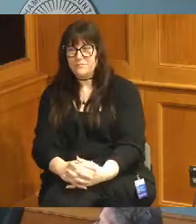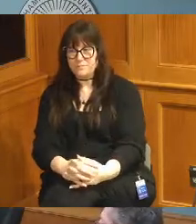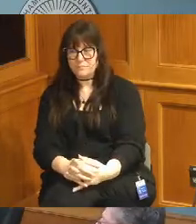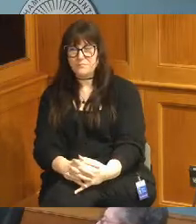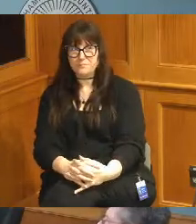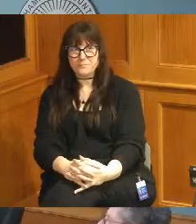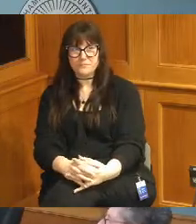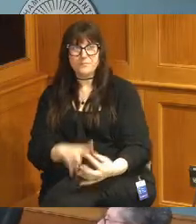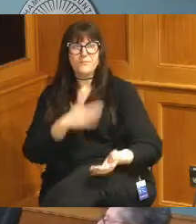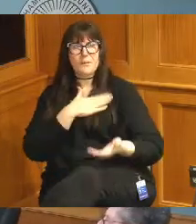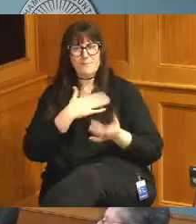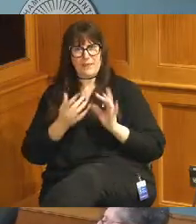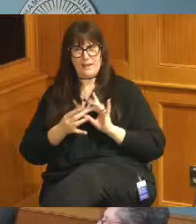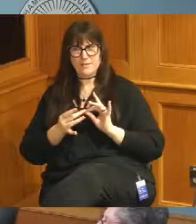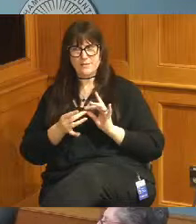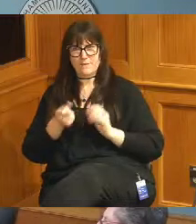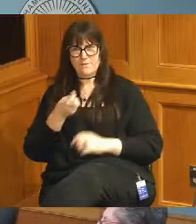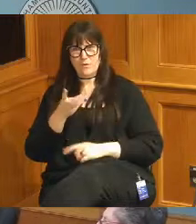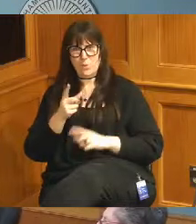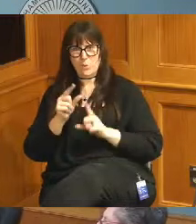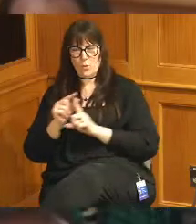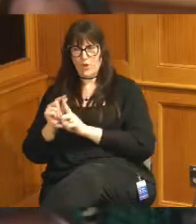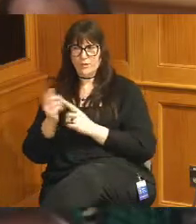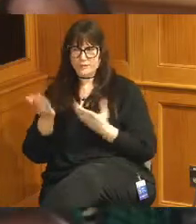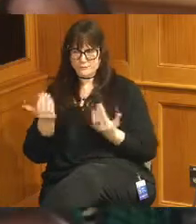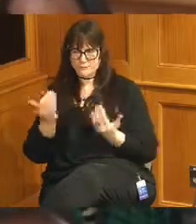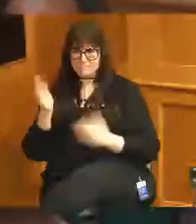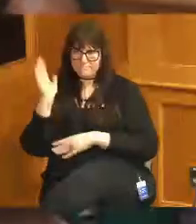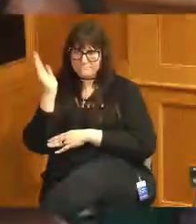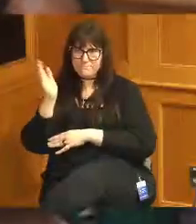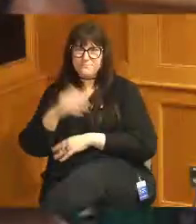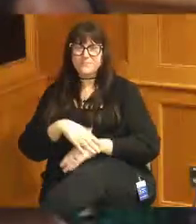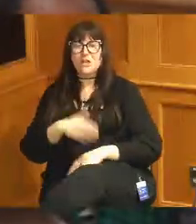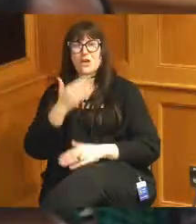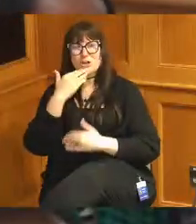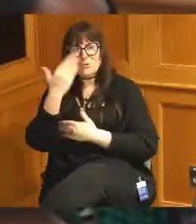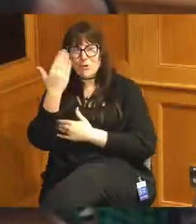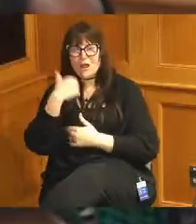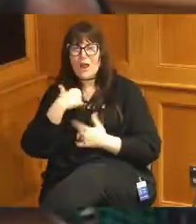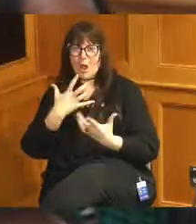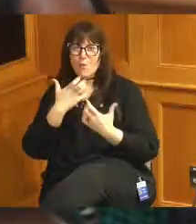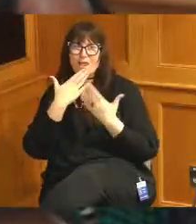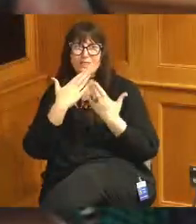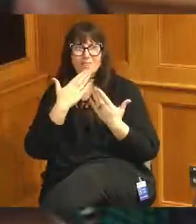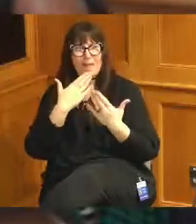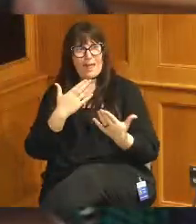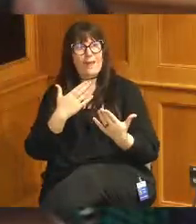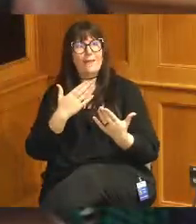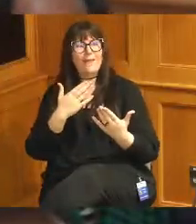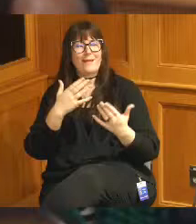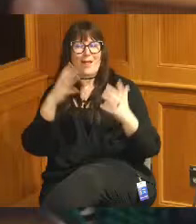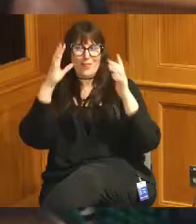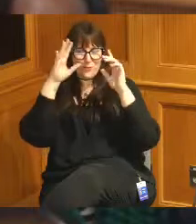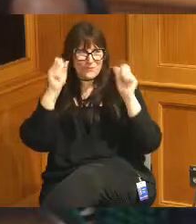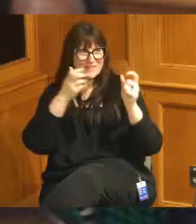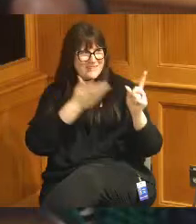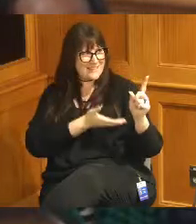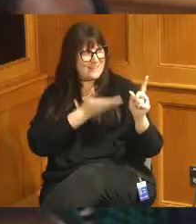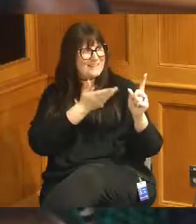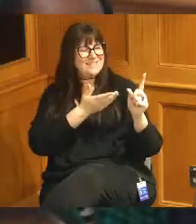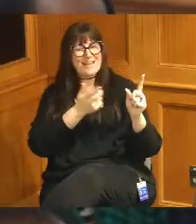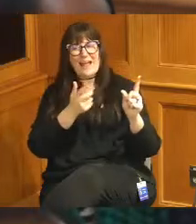Yeah, please say a few words. Good morning, everyone. I want to thank President Driehaus and the